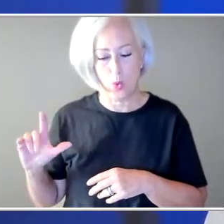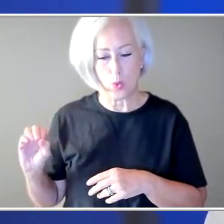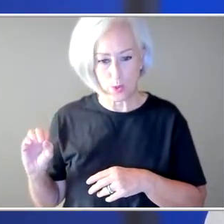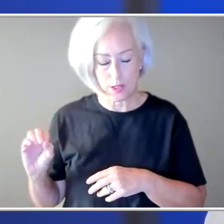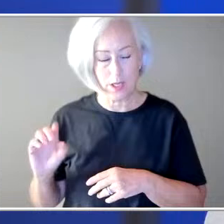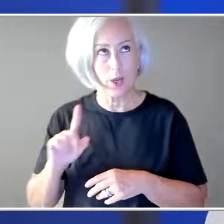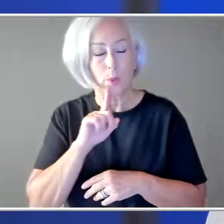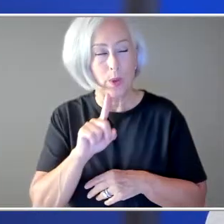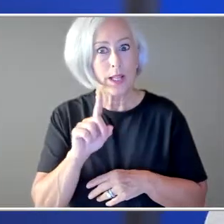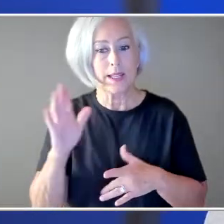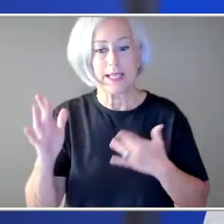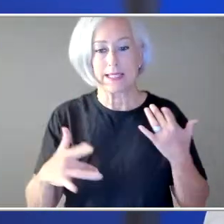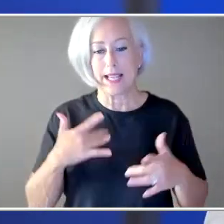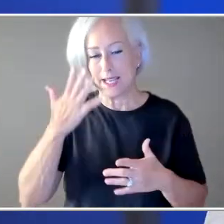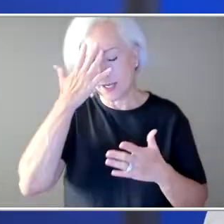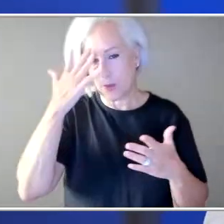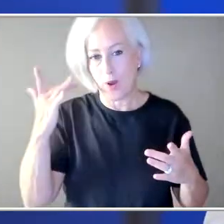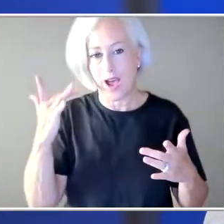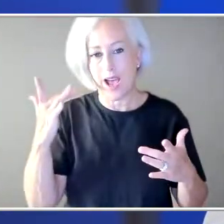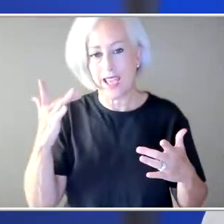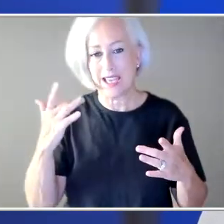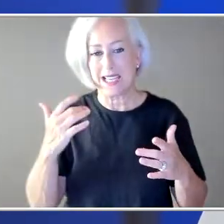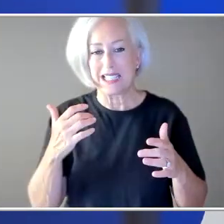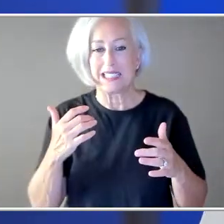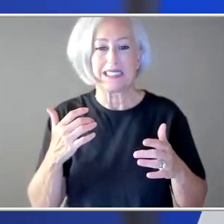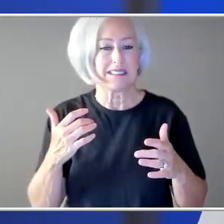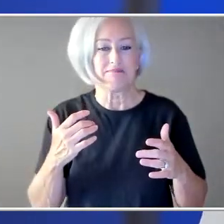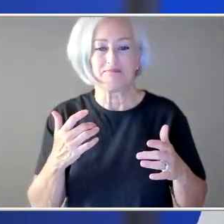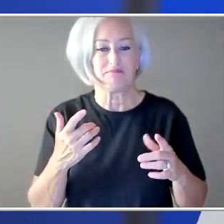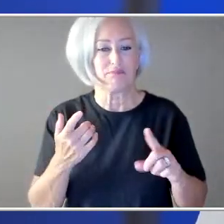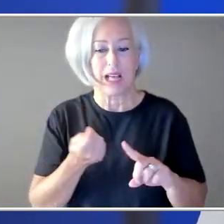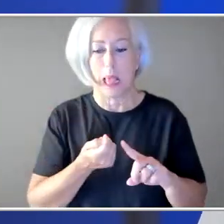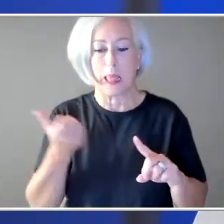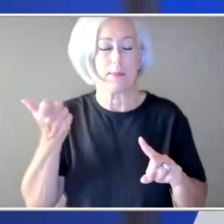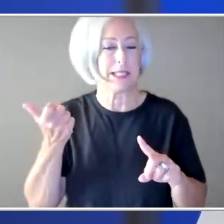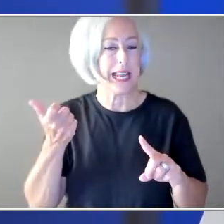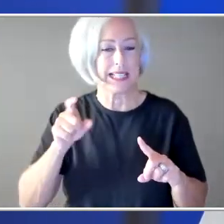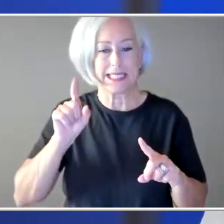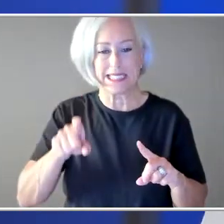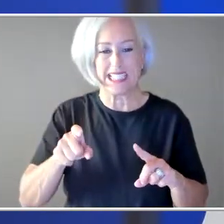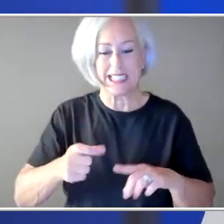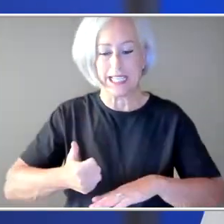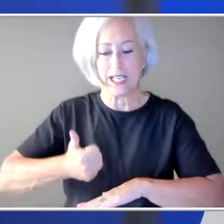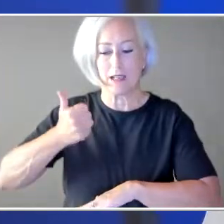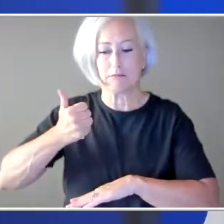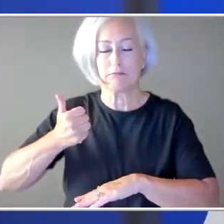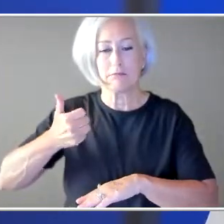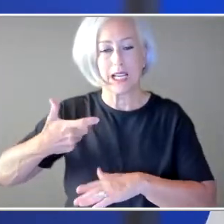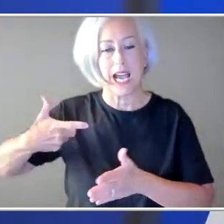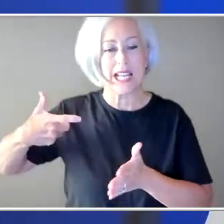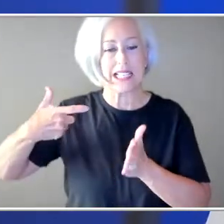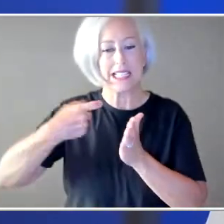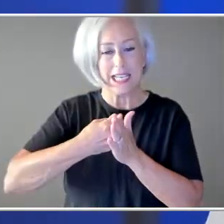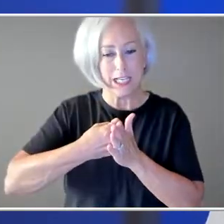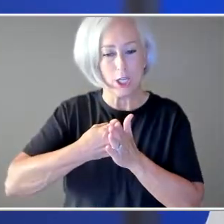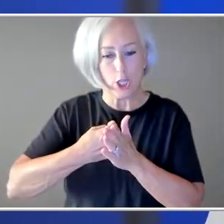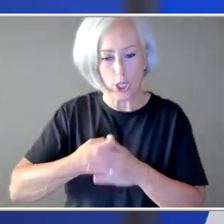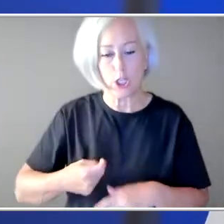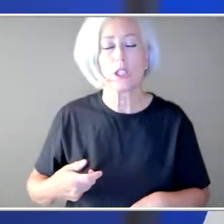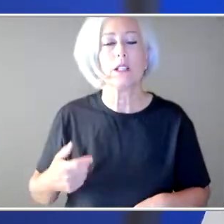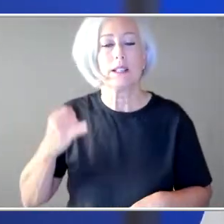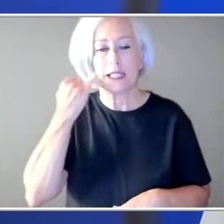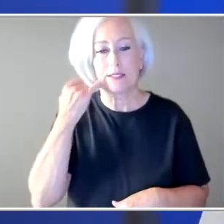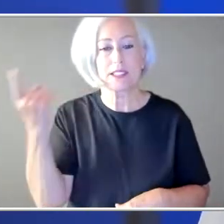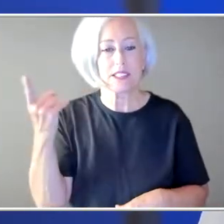it eliminates the need for a needle or an injection if the person's having